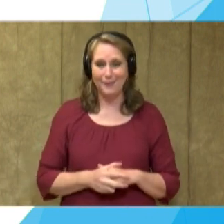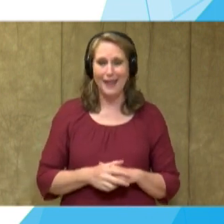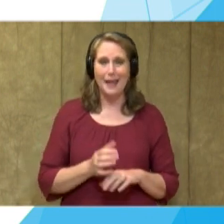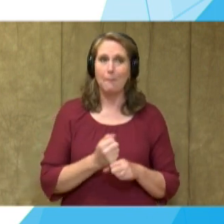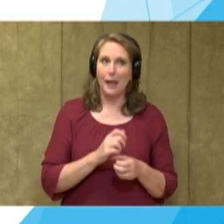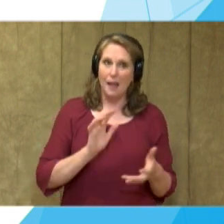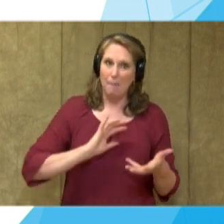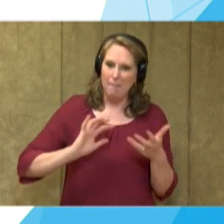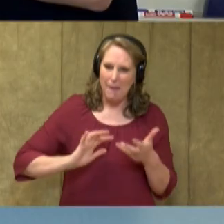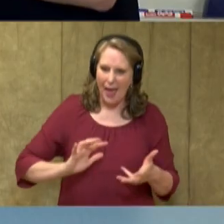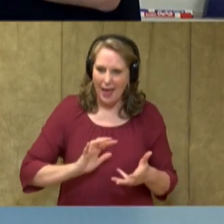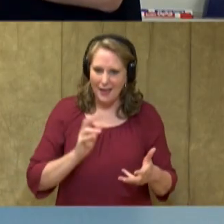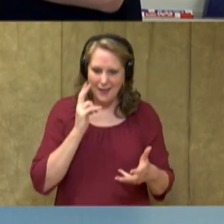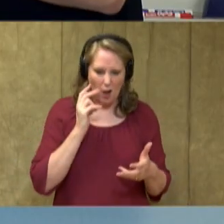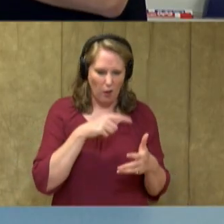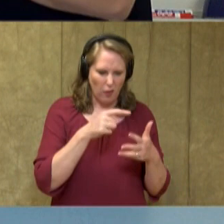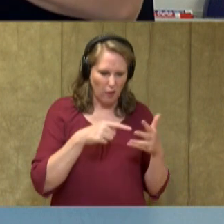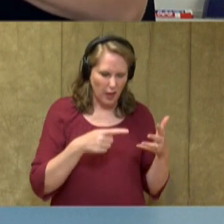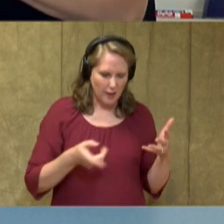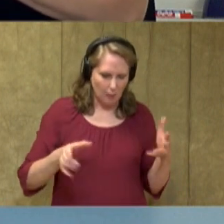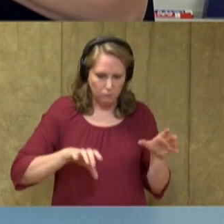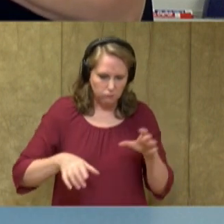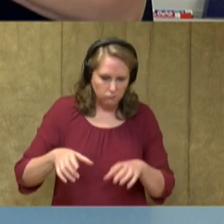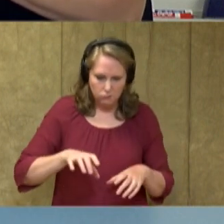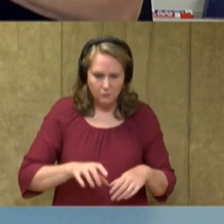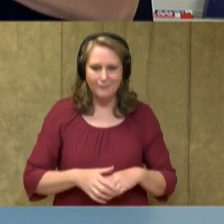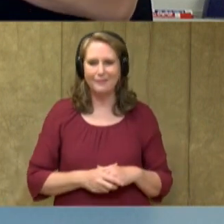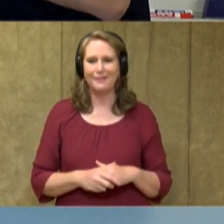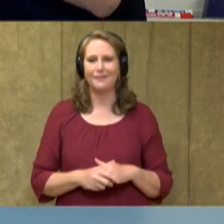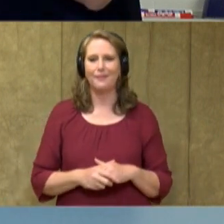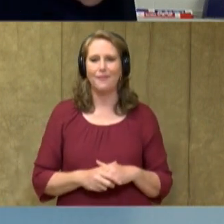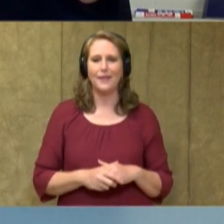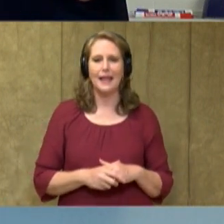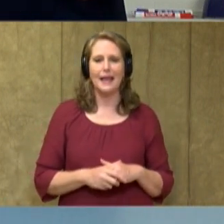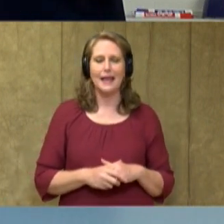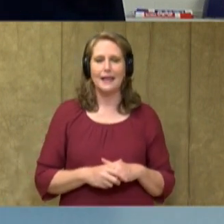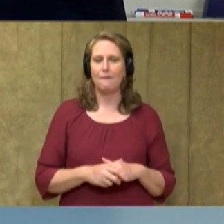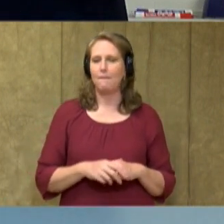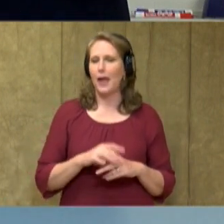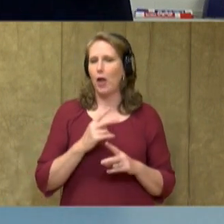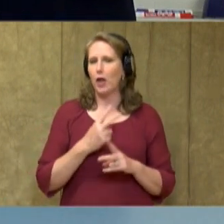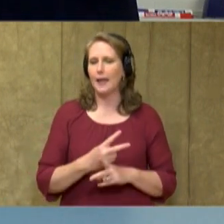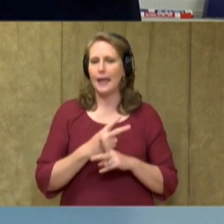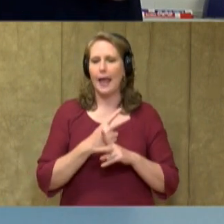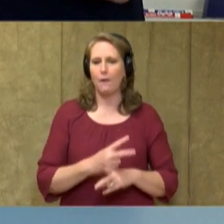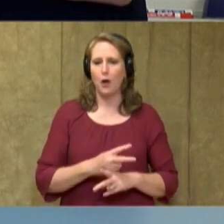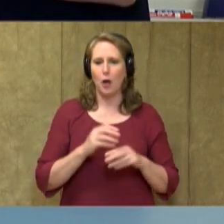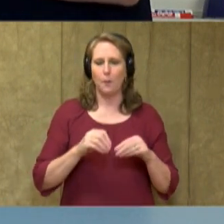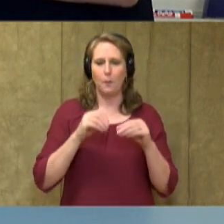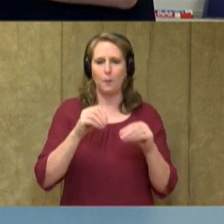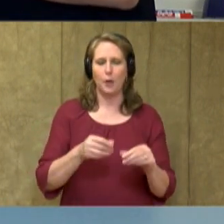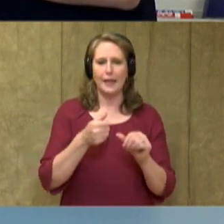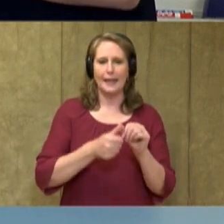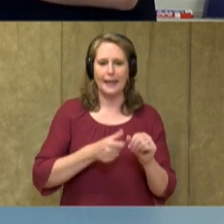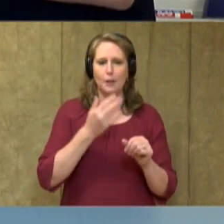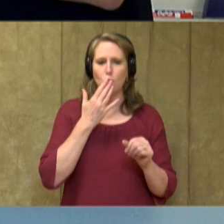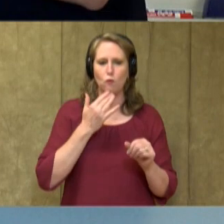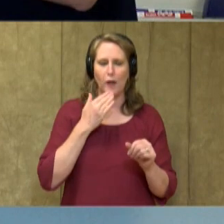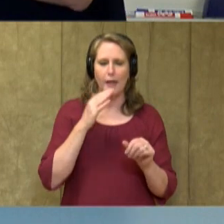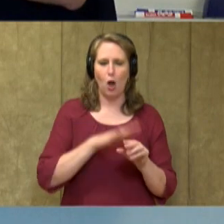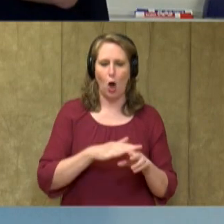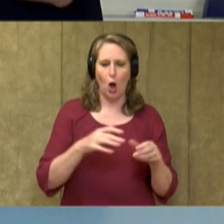makes a mess though. See all of those ingredients he has to have? All right, he meticulously places each treat on a